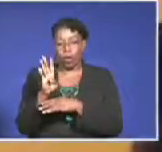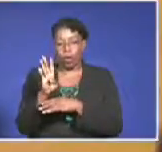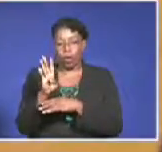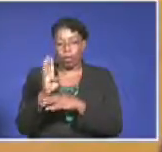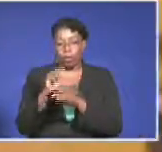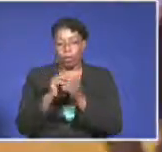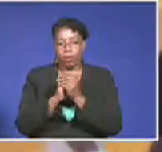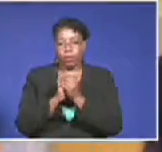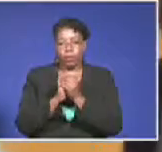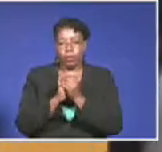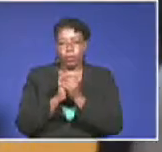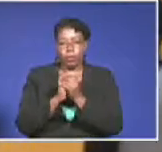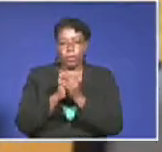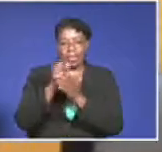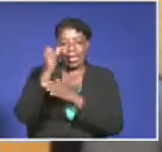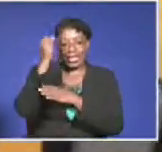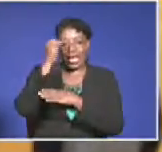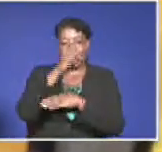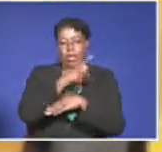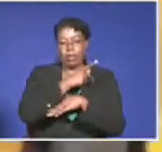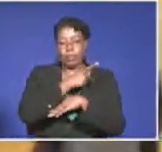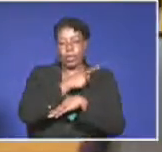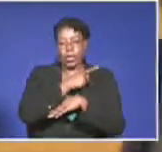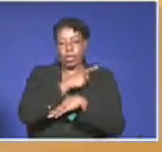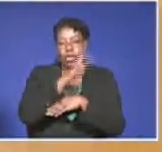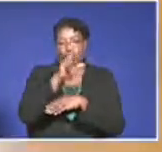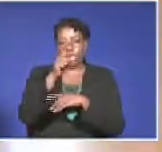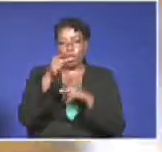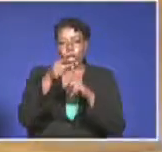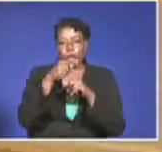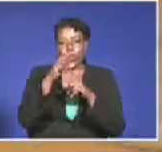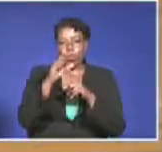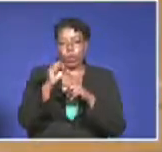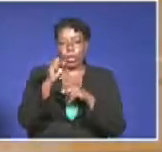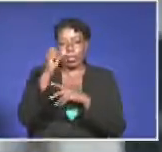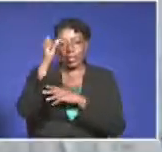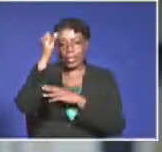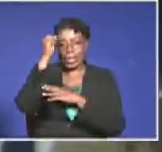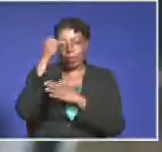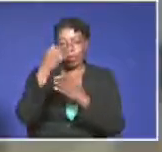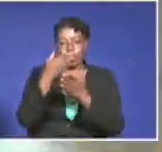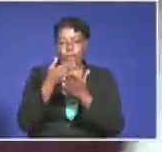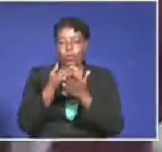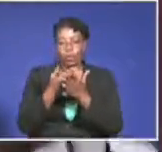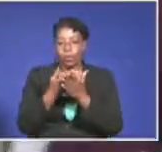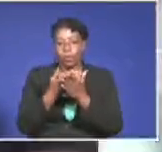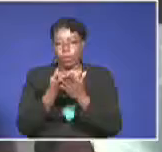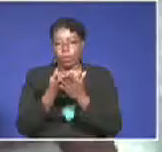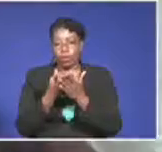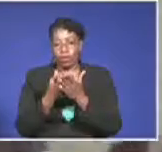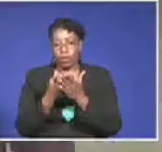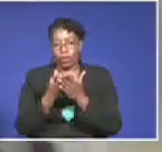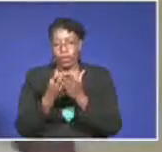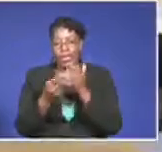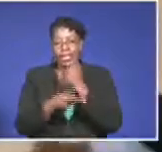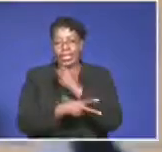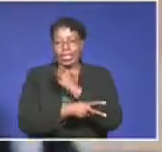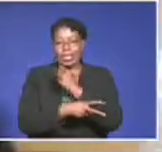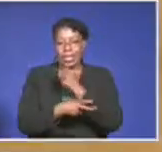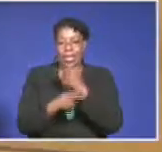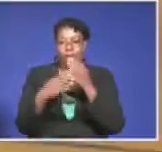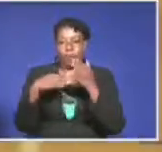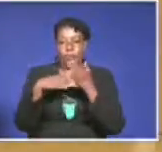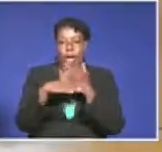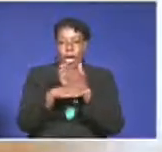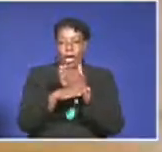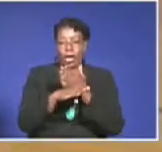dribble penetration to Sammy Pinder with the three-point shot. All net. Sammy is starting to heat up. Second quarter, Ethan with the steal makes a long cross pass to